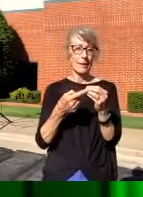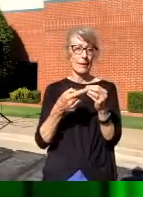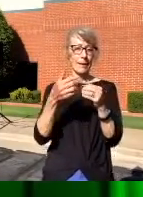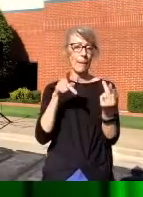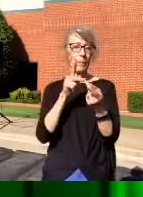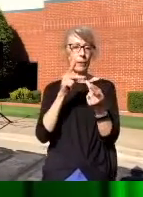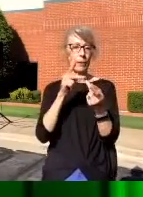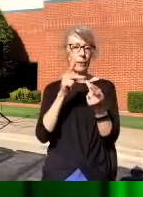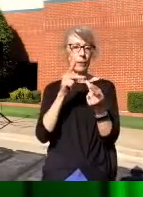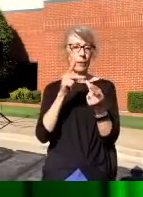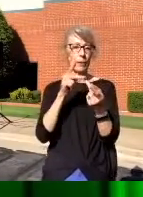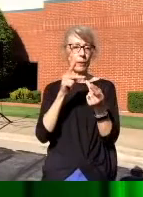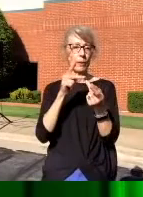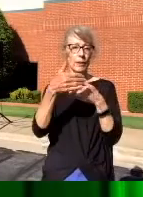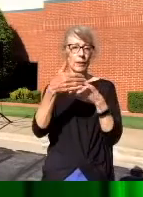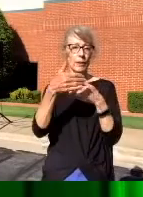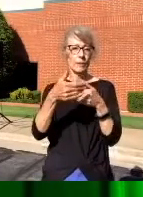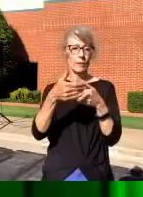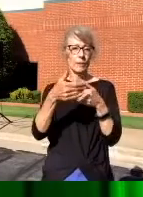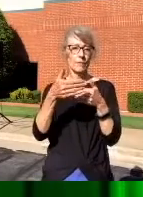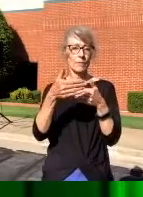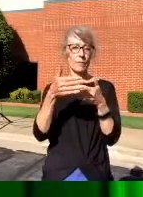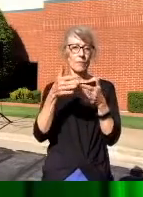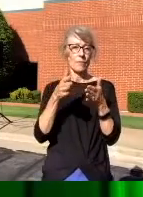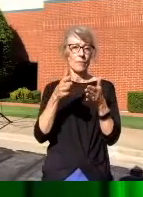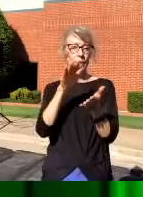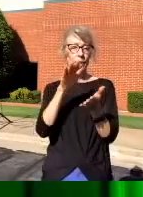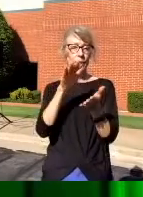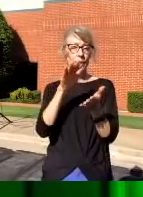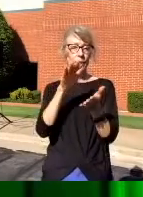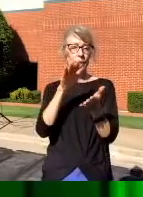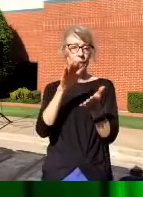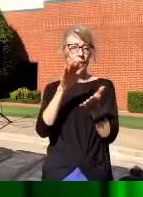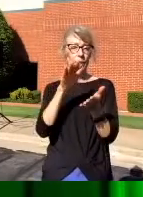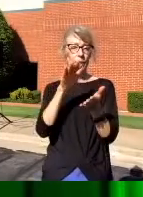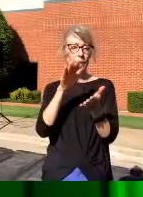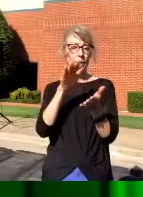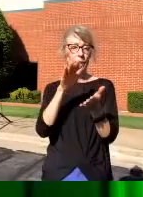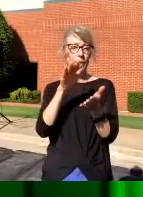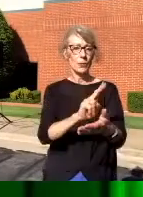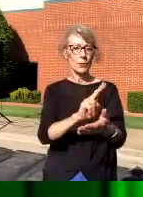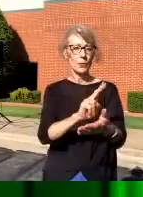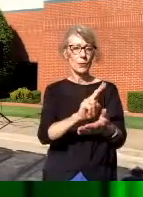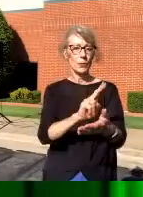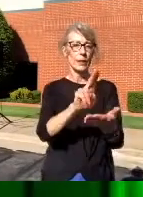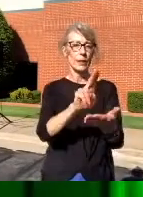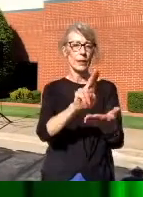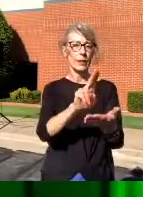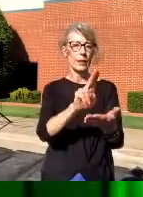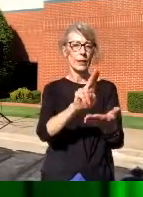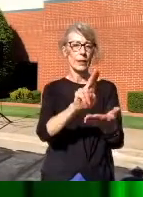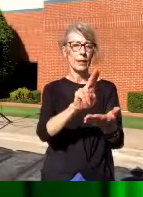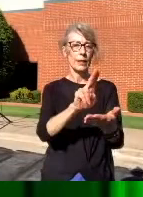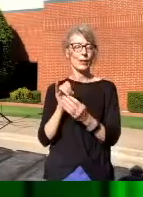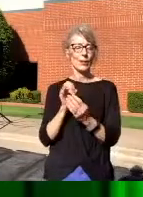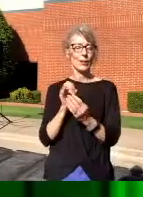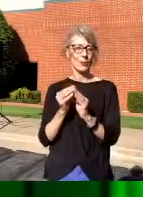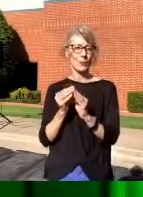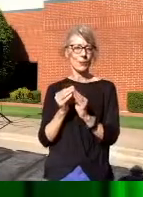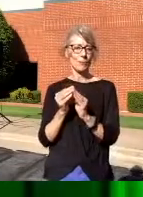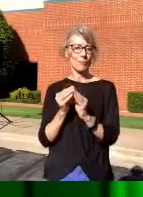new earth. So what's Scripture trying to tell us? What Scripture is trying to tell us here is that what happened in the Holy of Holies back